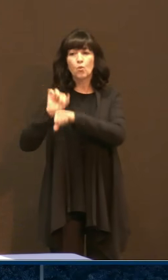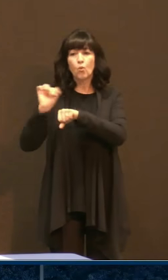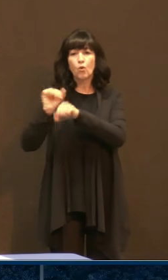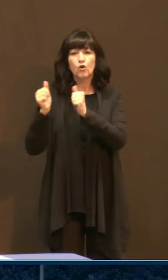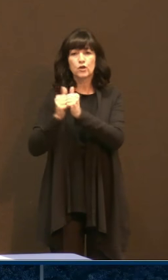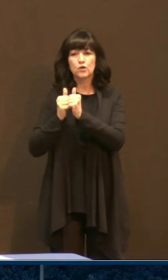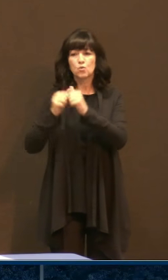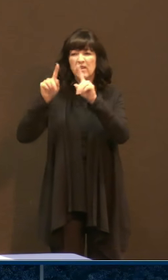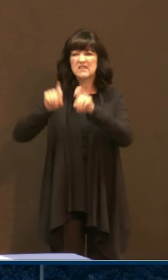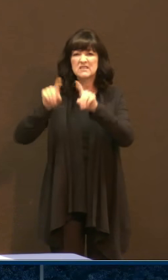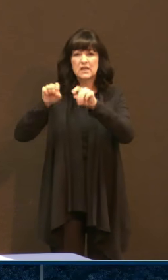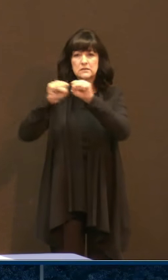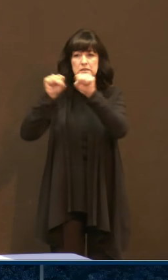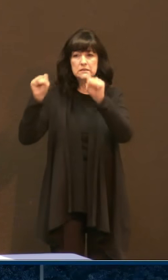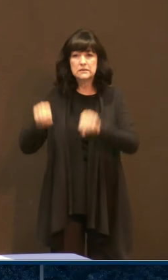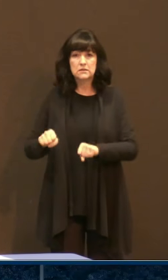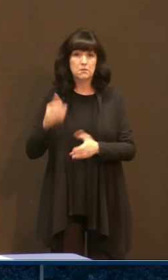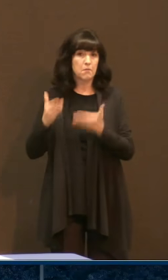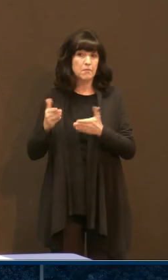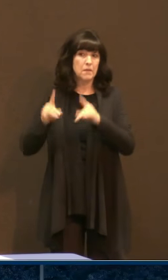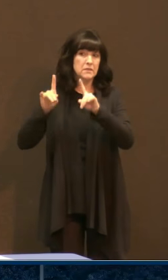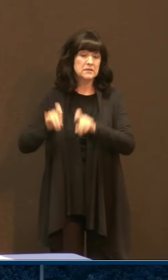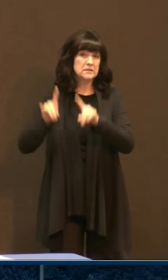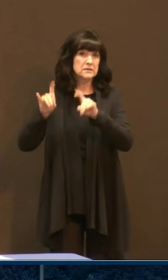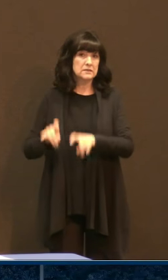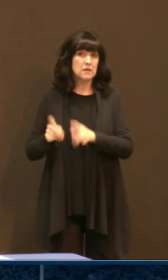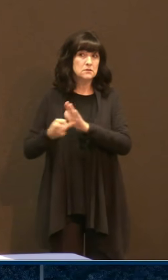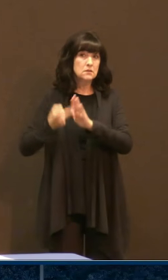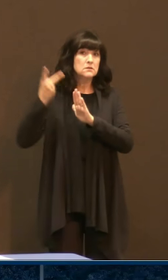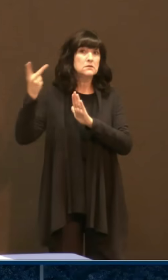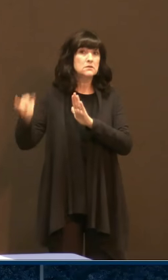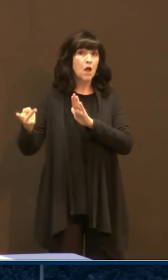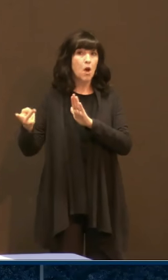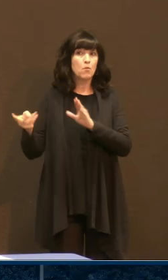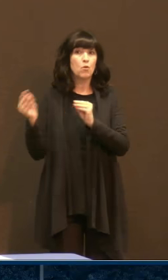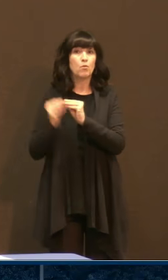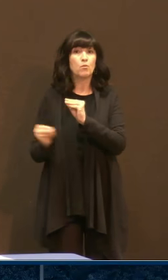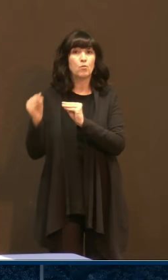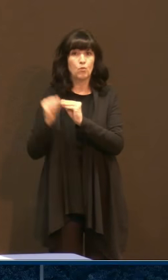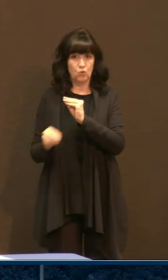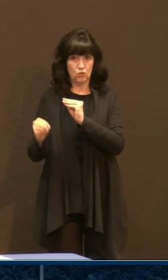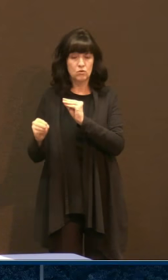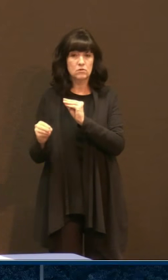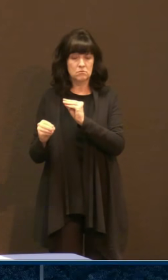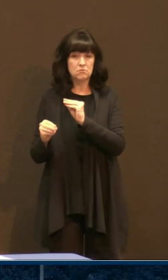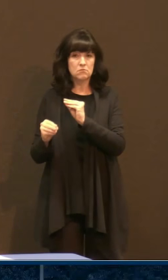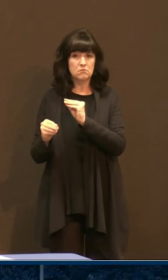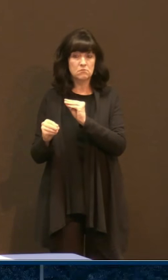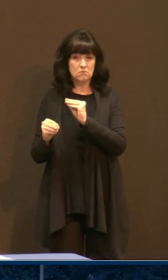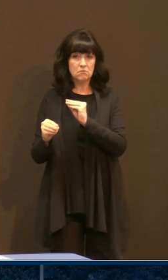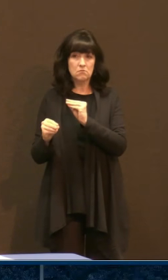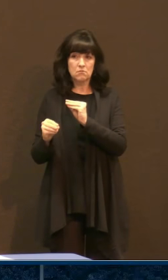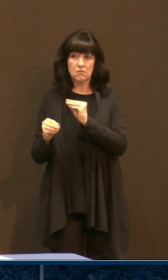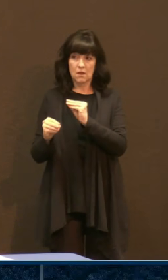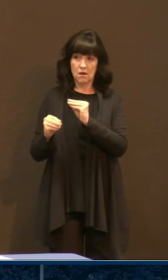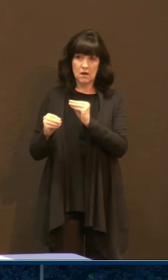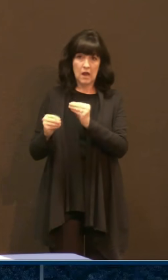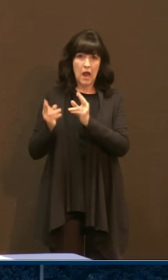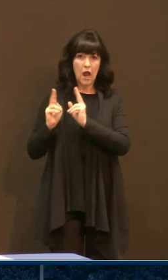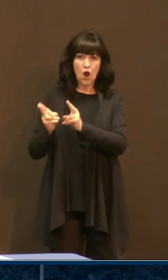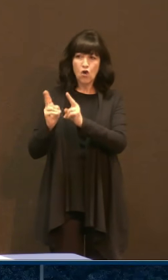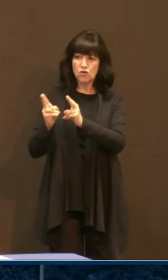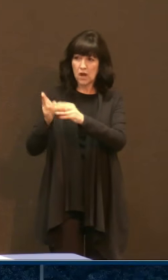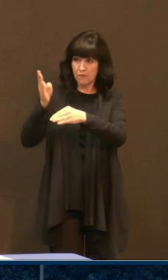more of the number of people that we're testing now, so that we're able to open the economy